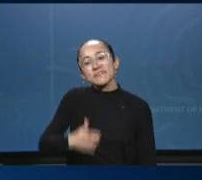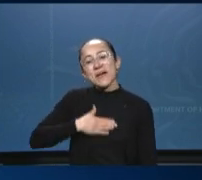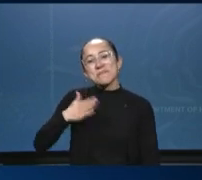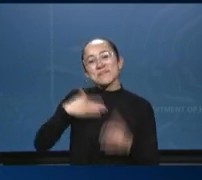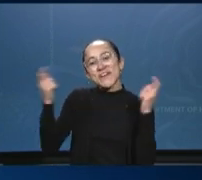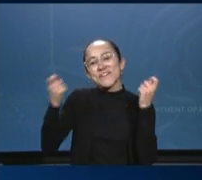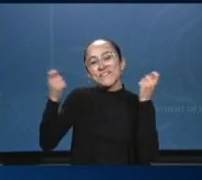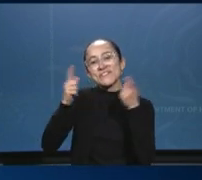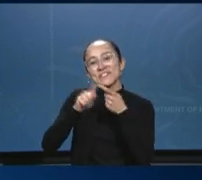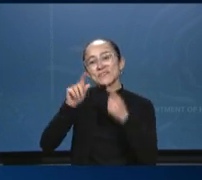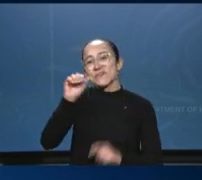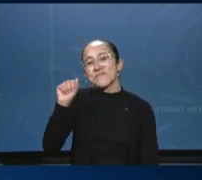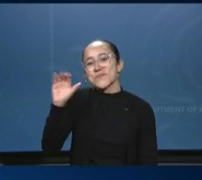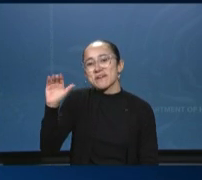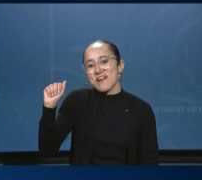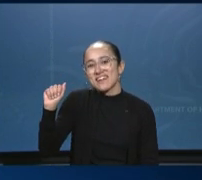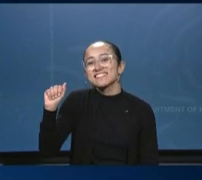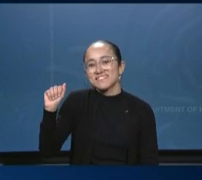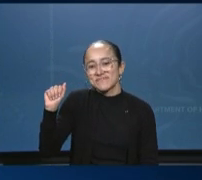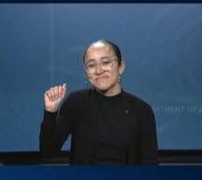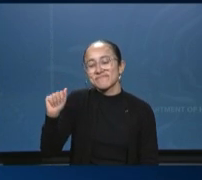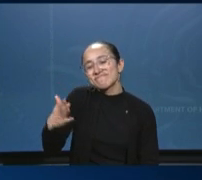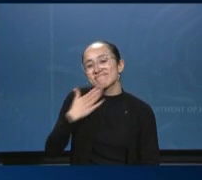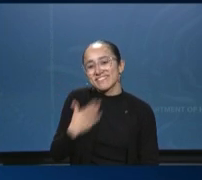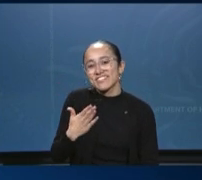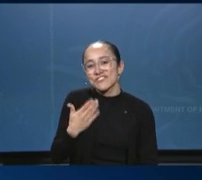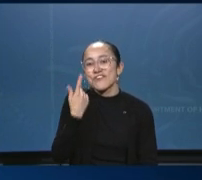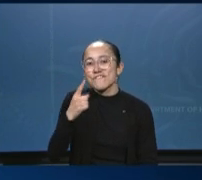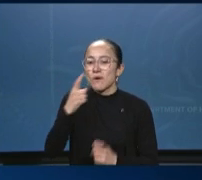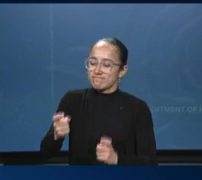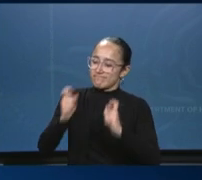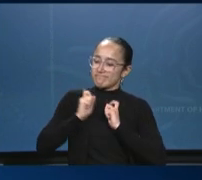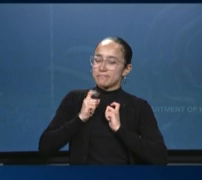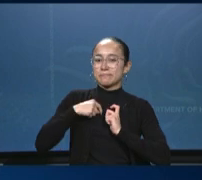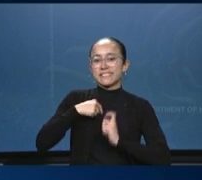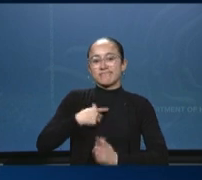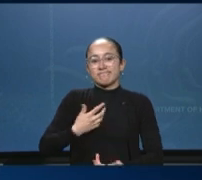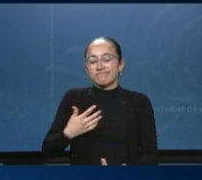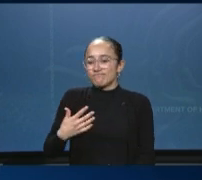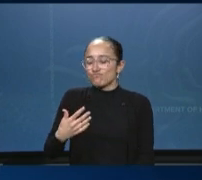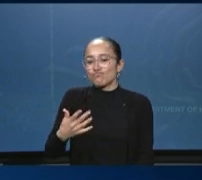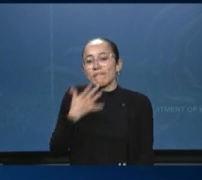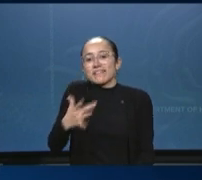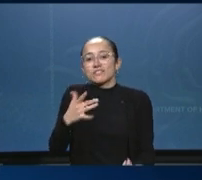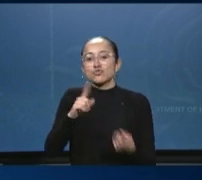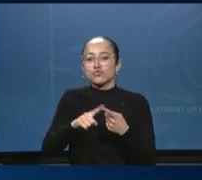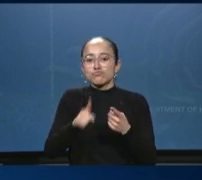anniversary to the Affordable Care Act. Thank you for giving me the privilege to help our communities stay healthy.